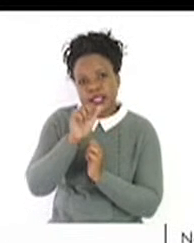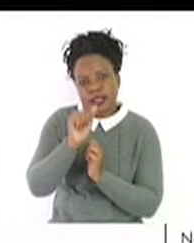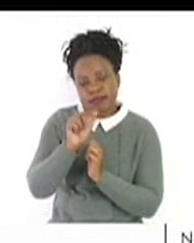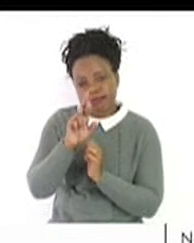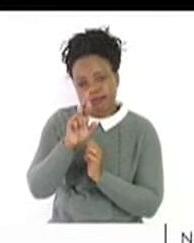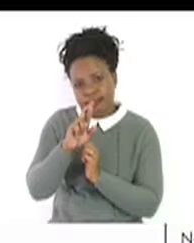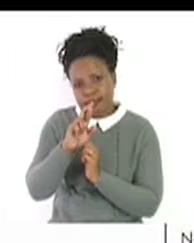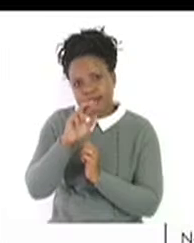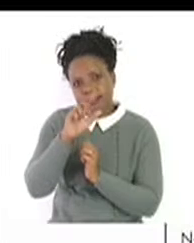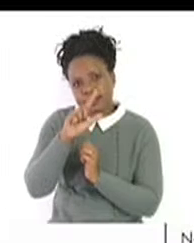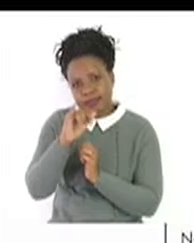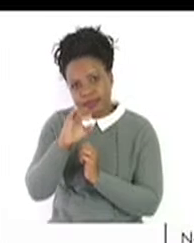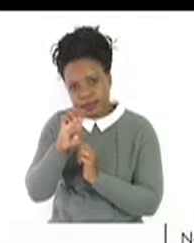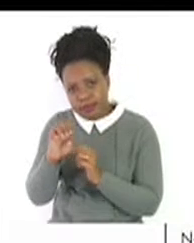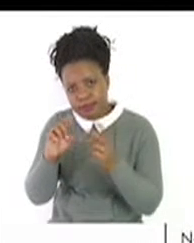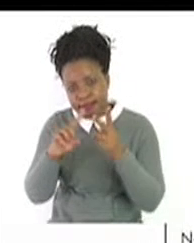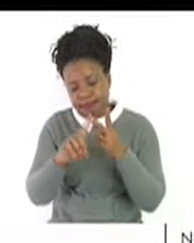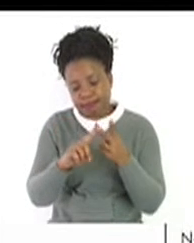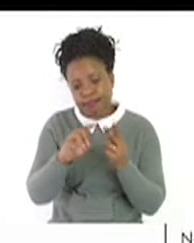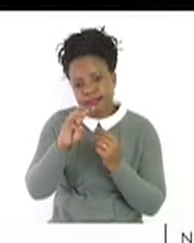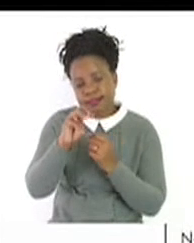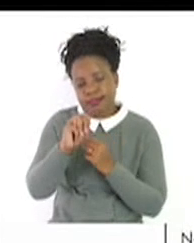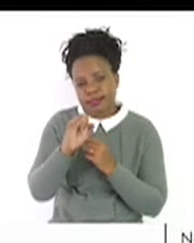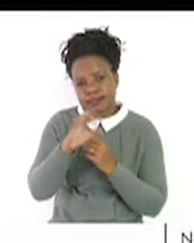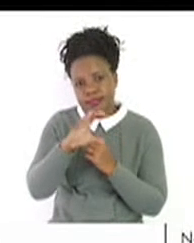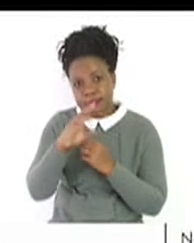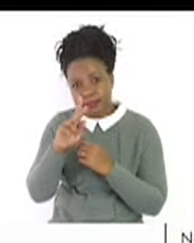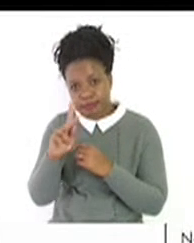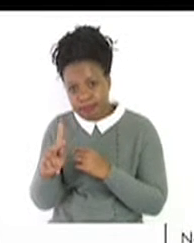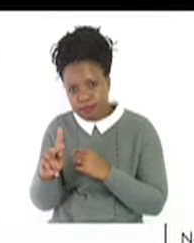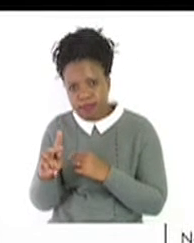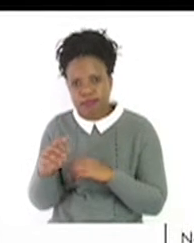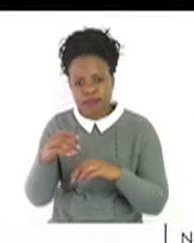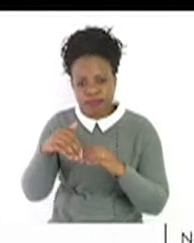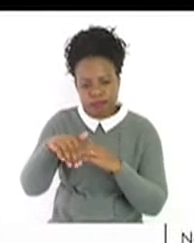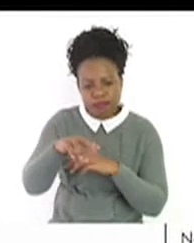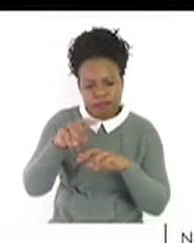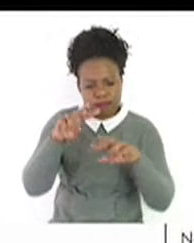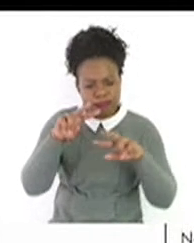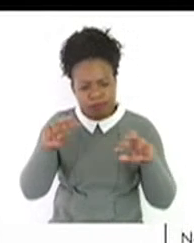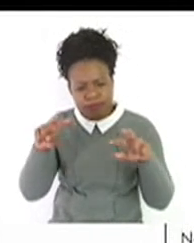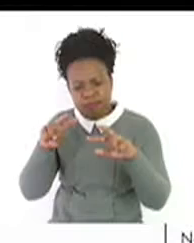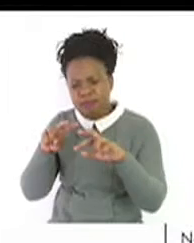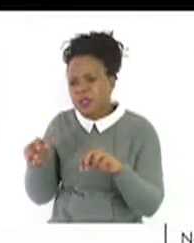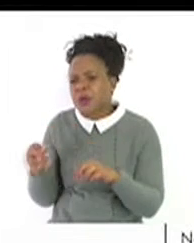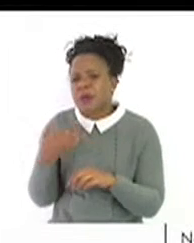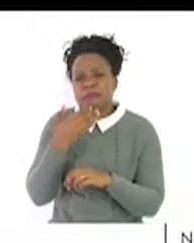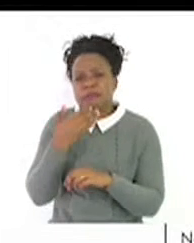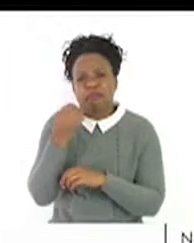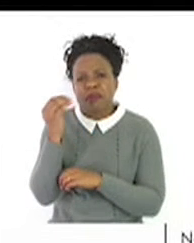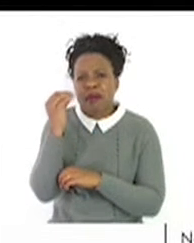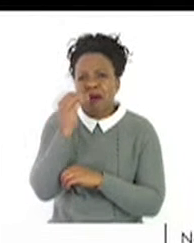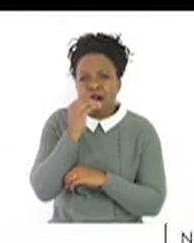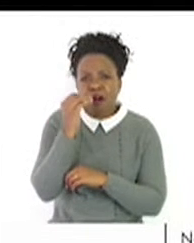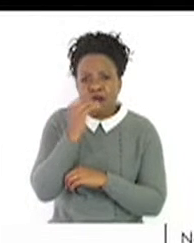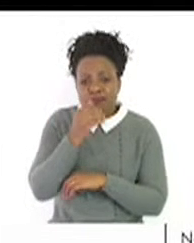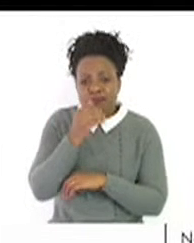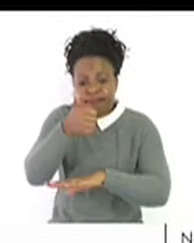Charlie and Mick went searching for better food and found a bunch of nuts in the garden,